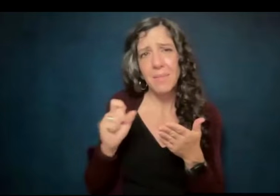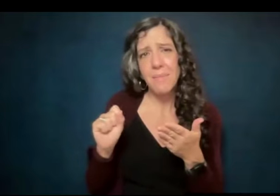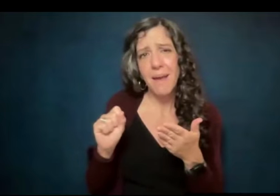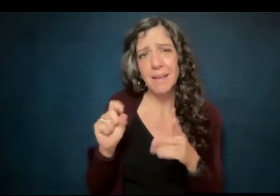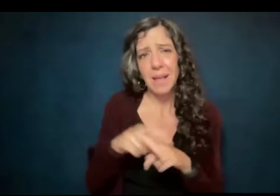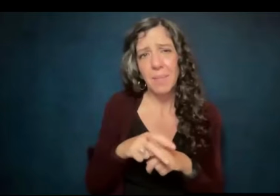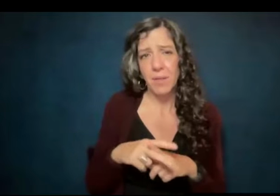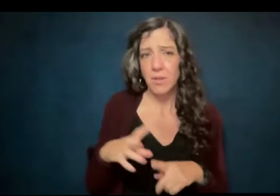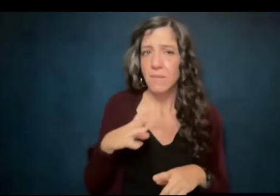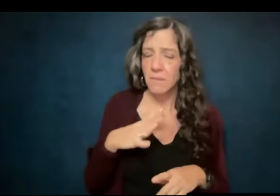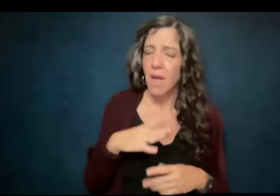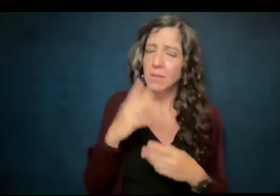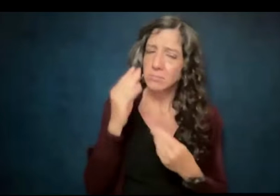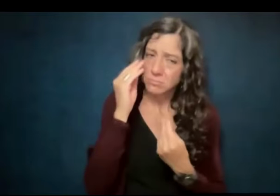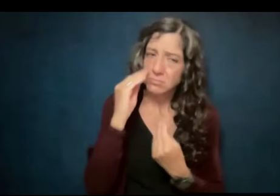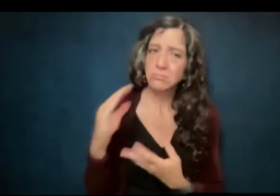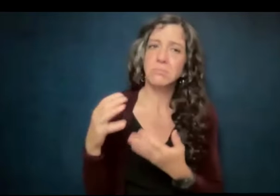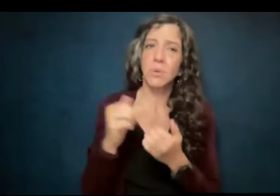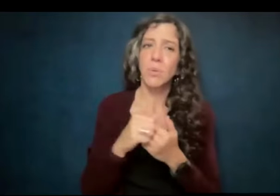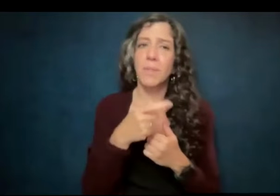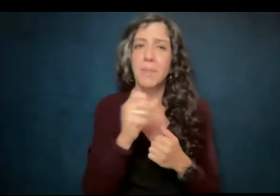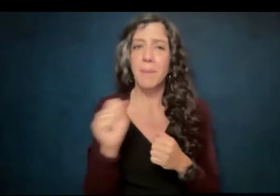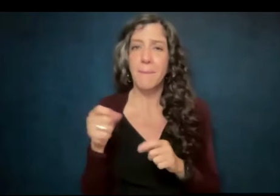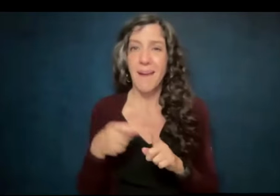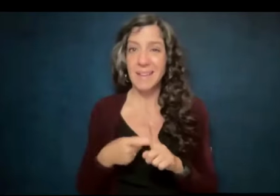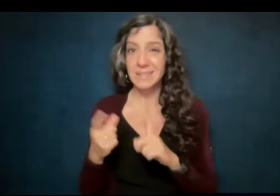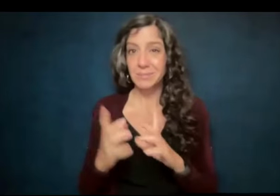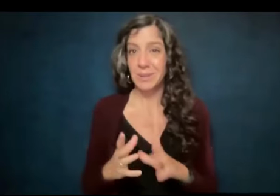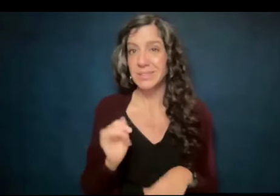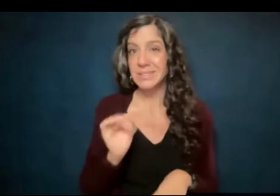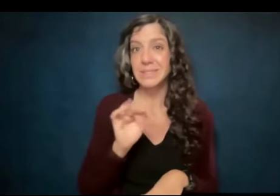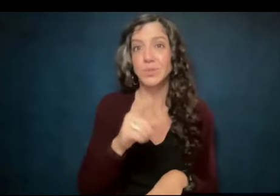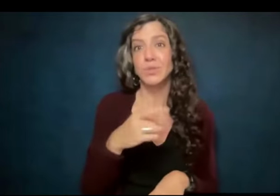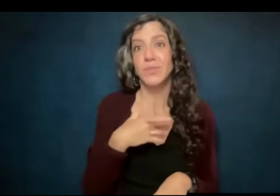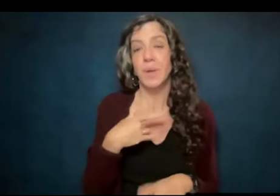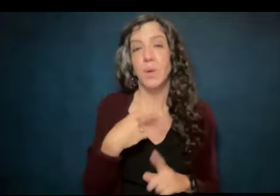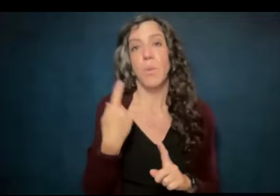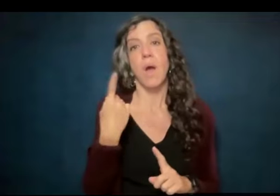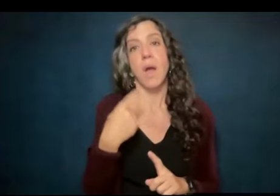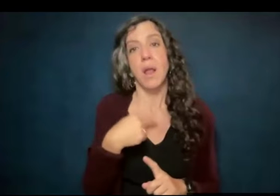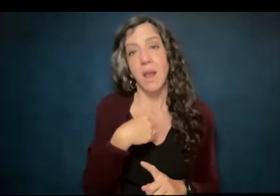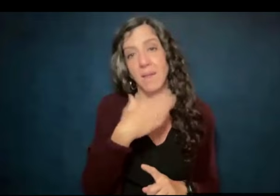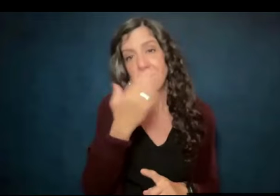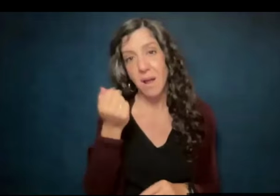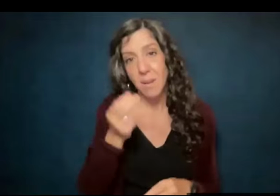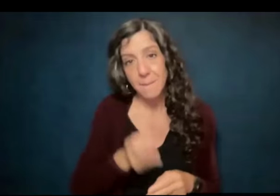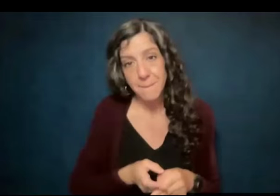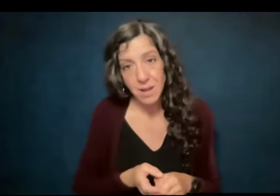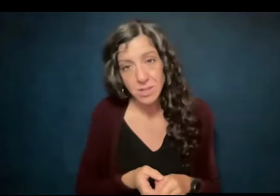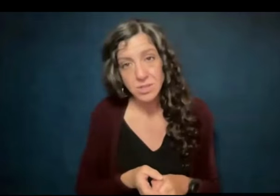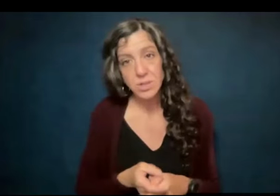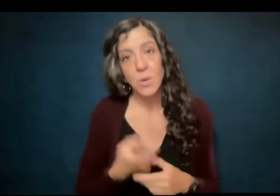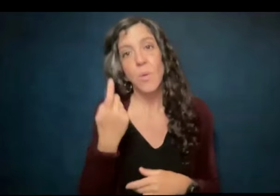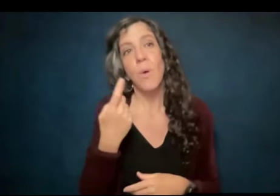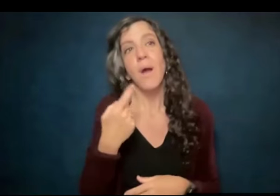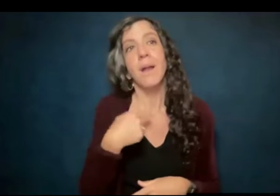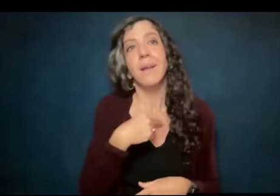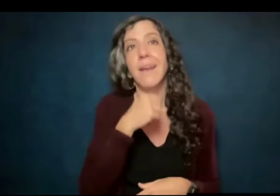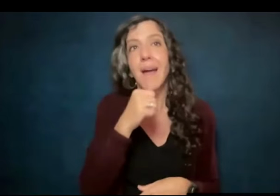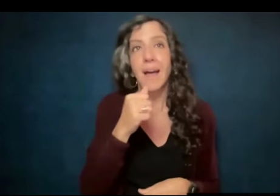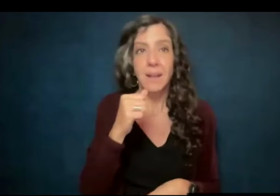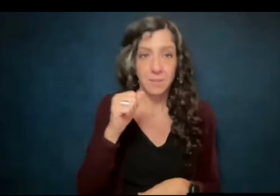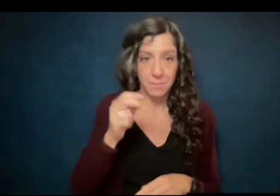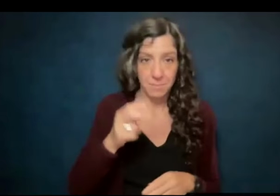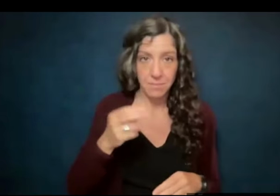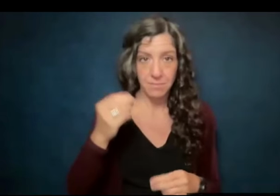You always want to communicate with the PASS specialist if there is an item that wasn't thought of originally that came up. They always